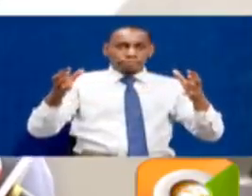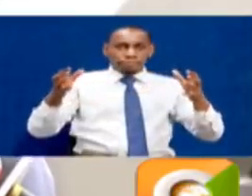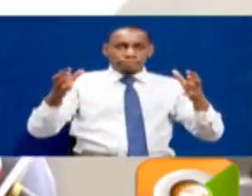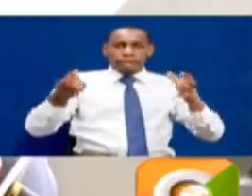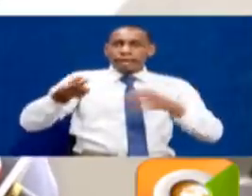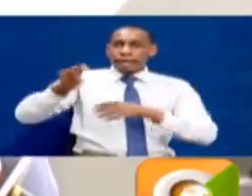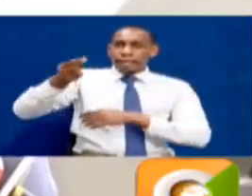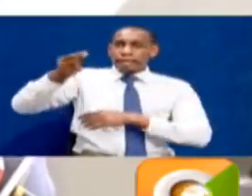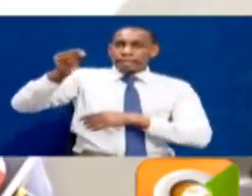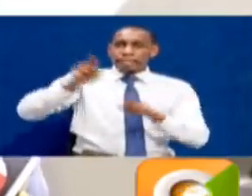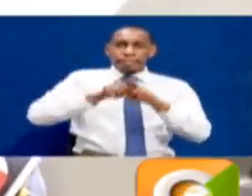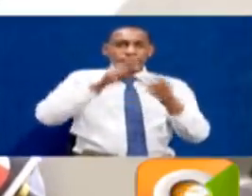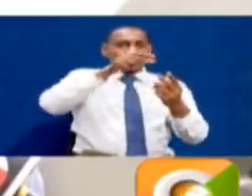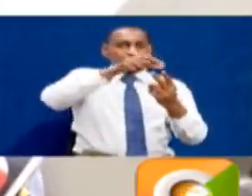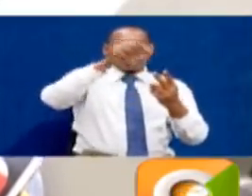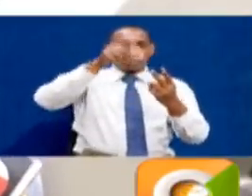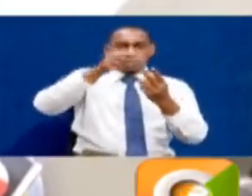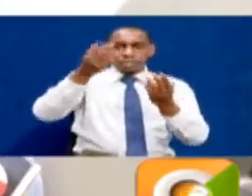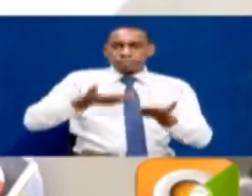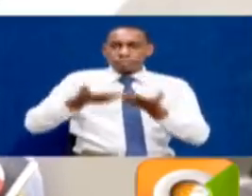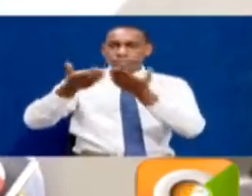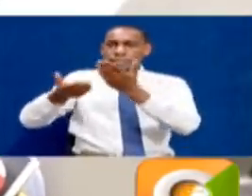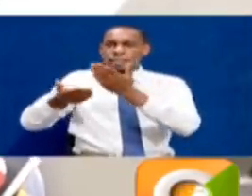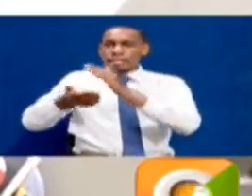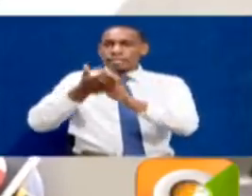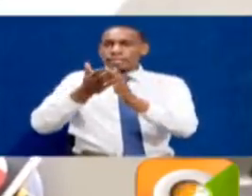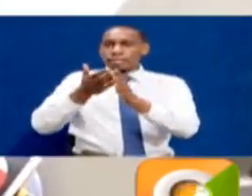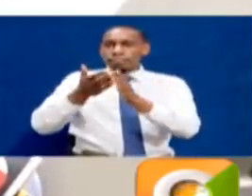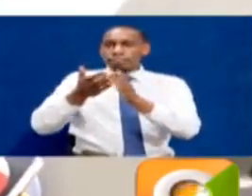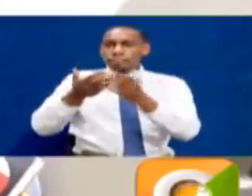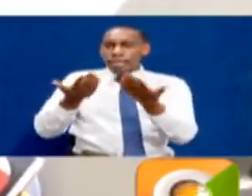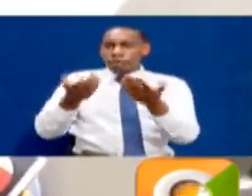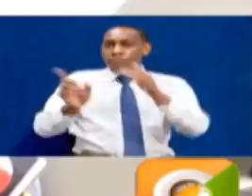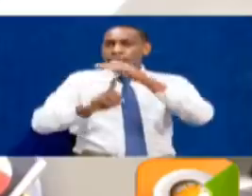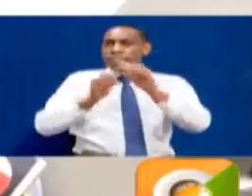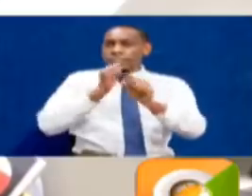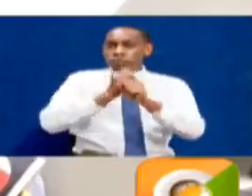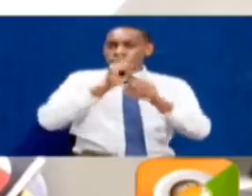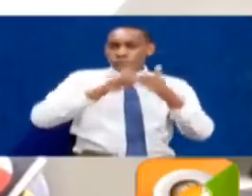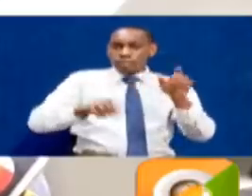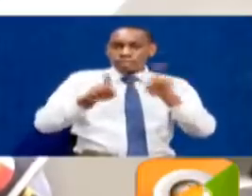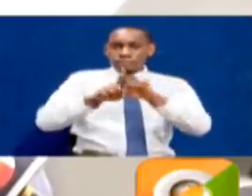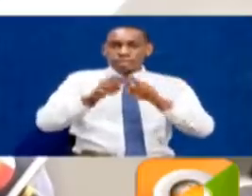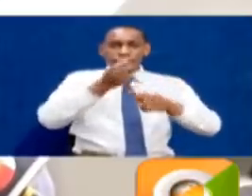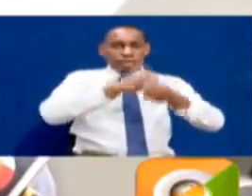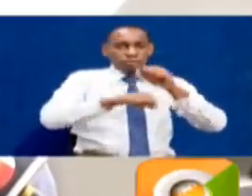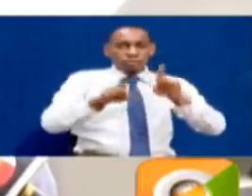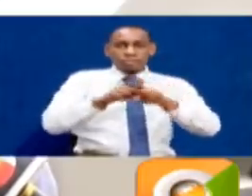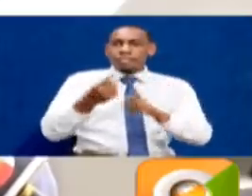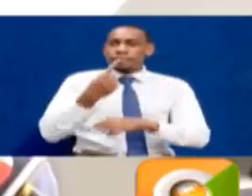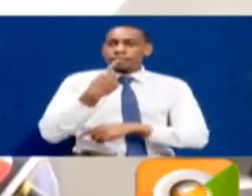an increase, and that samples are being taken to the MTRH. What is the ministry doing about the same? And of the